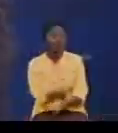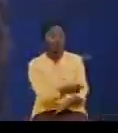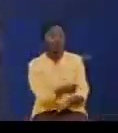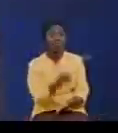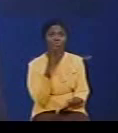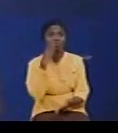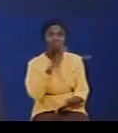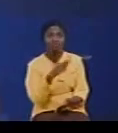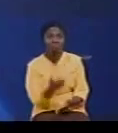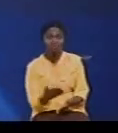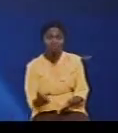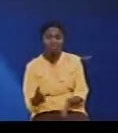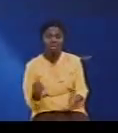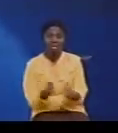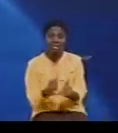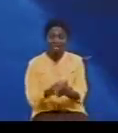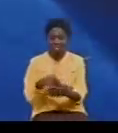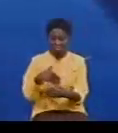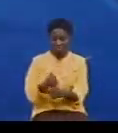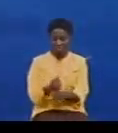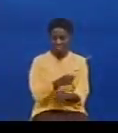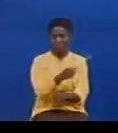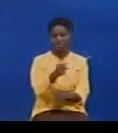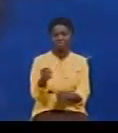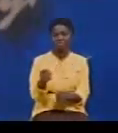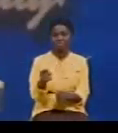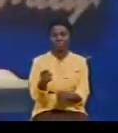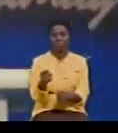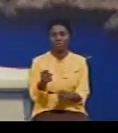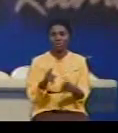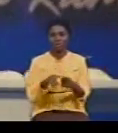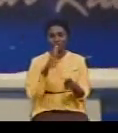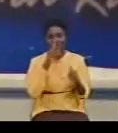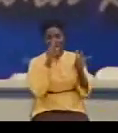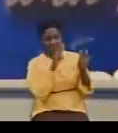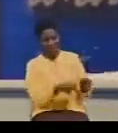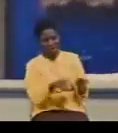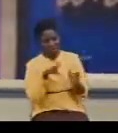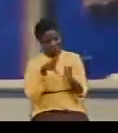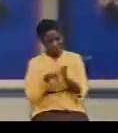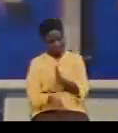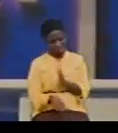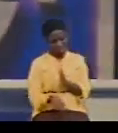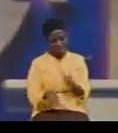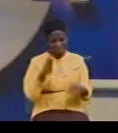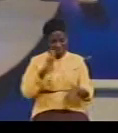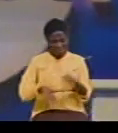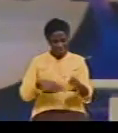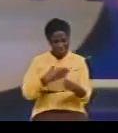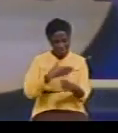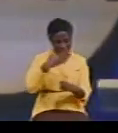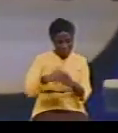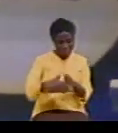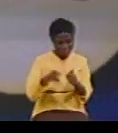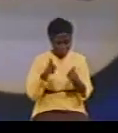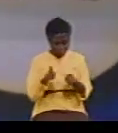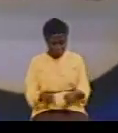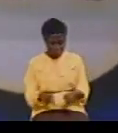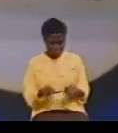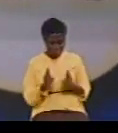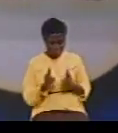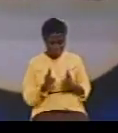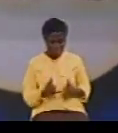evil things that make you less than a complete human